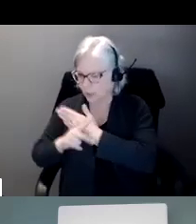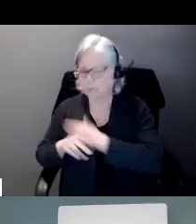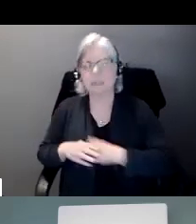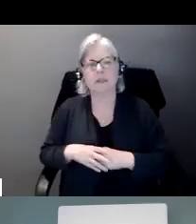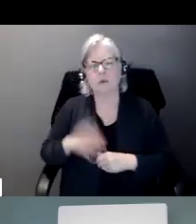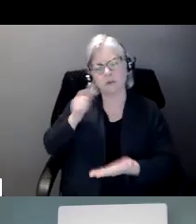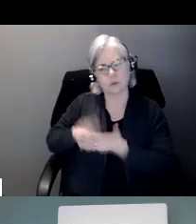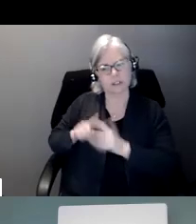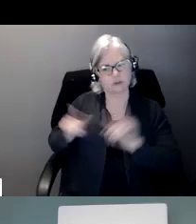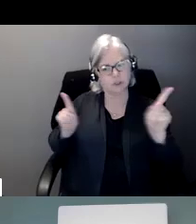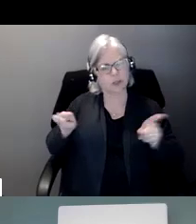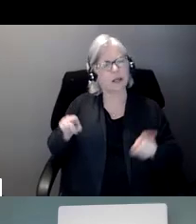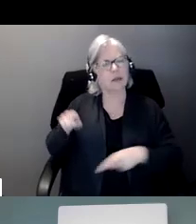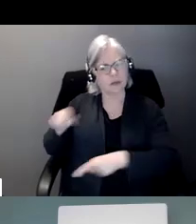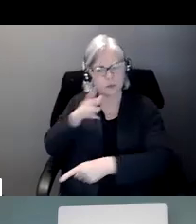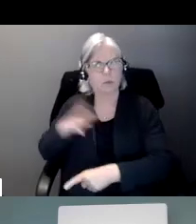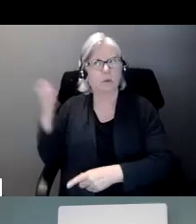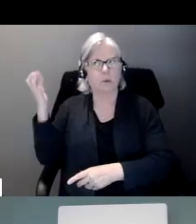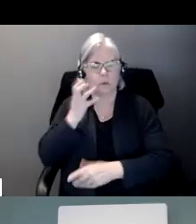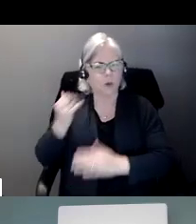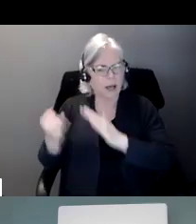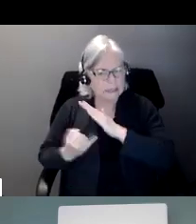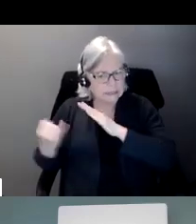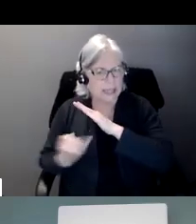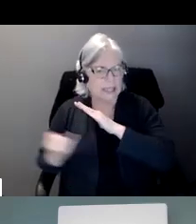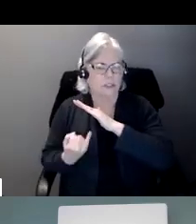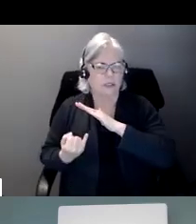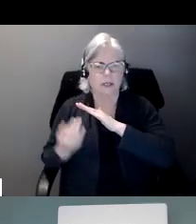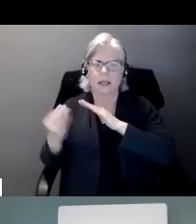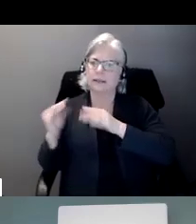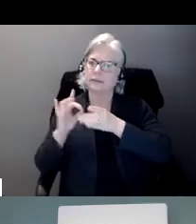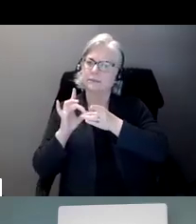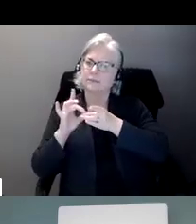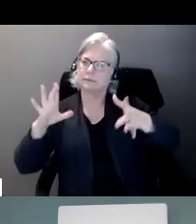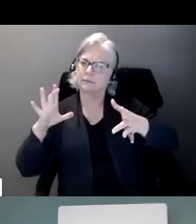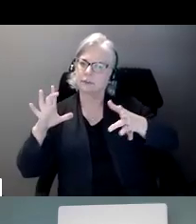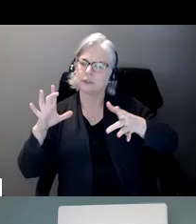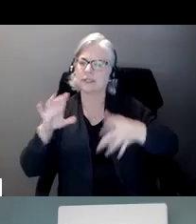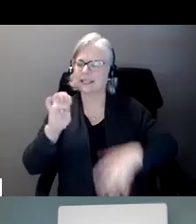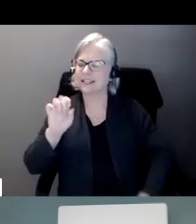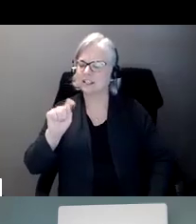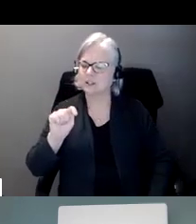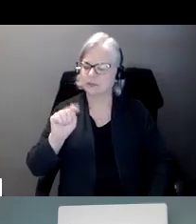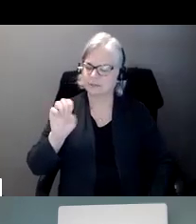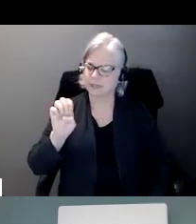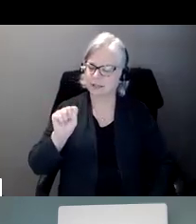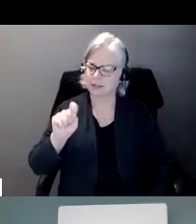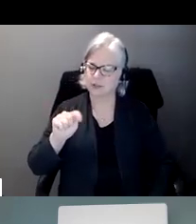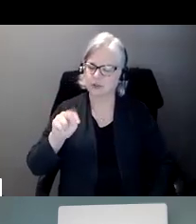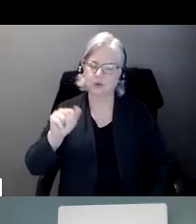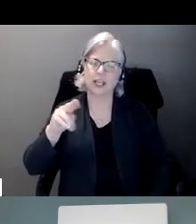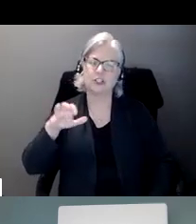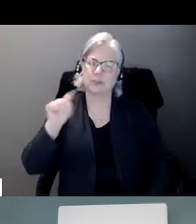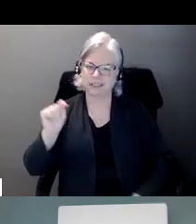been isolation and estrangement from their adult children in particular, as well as their extended